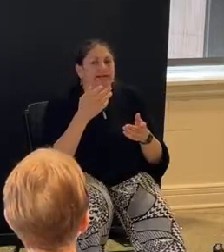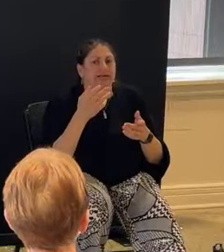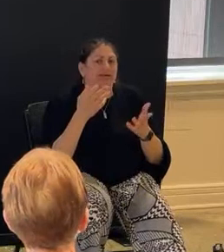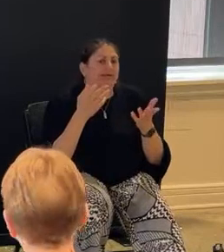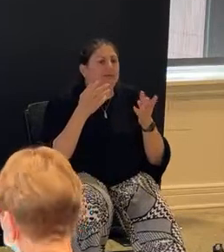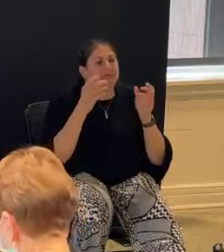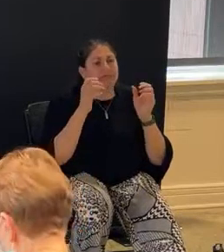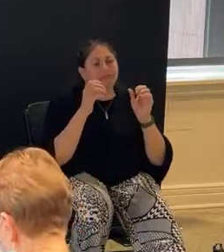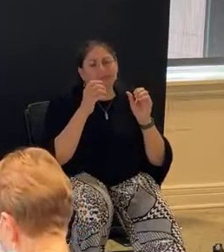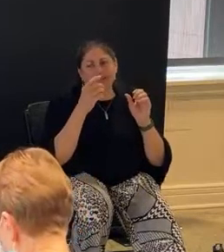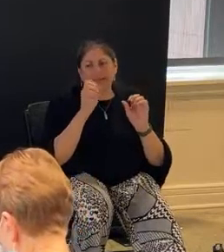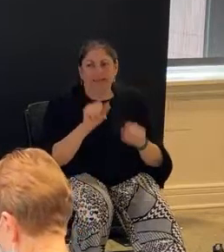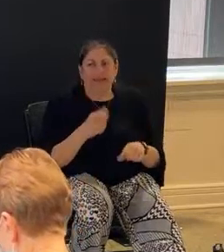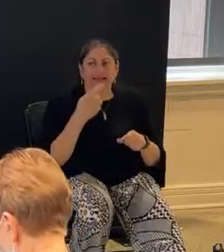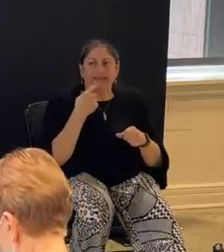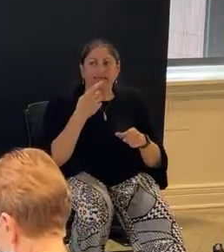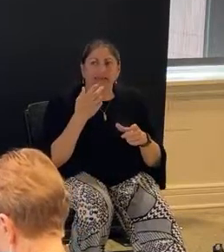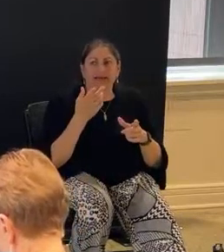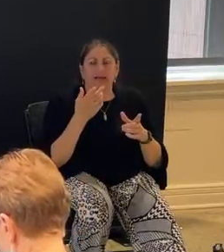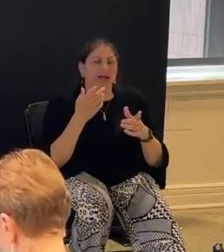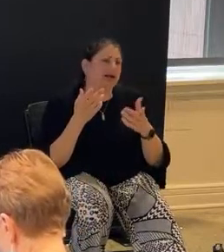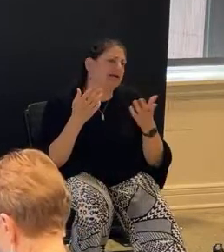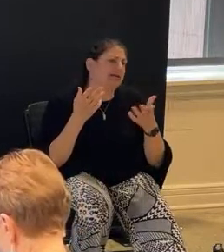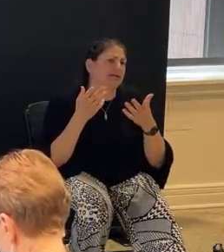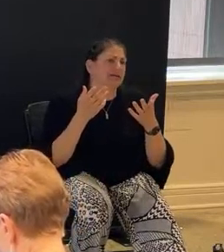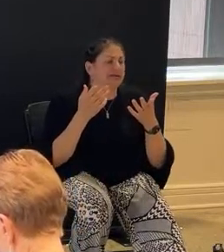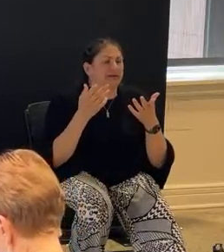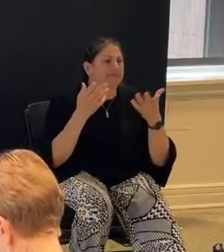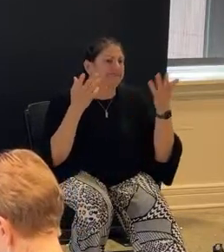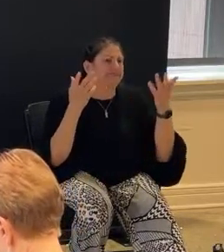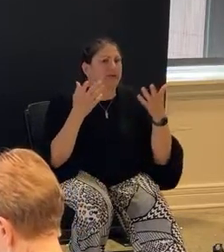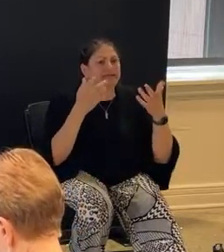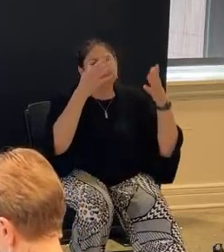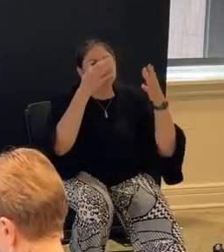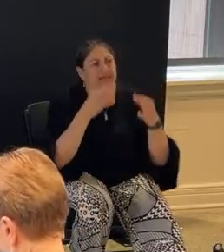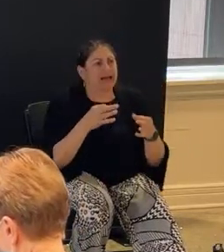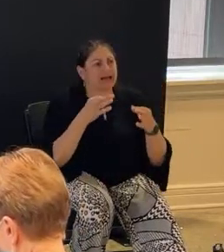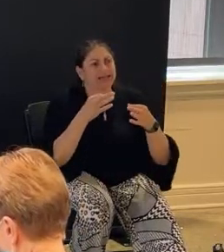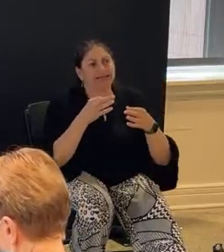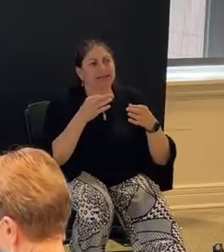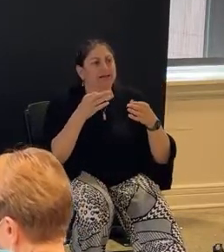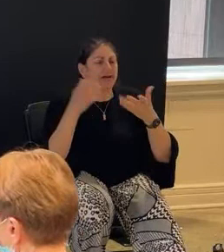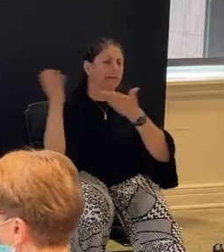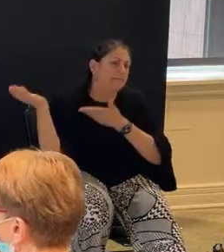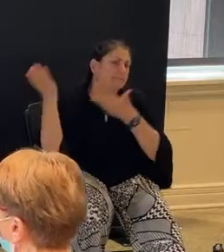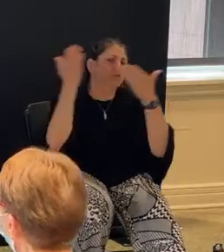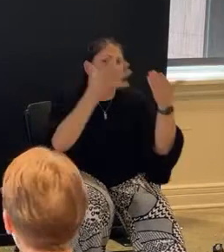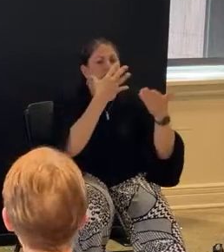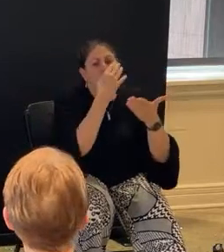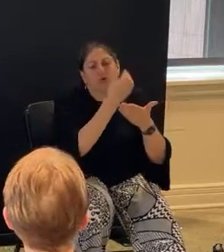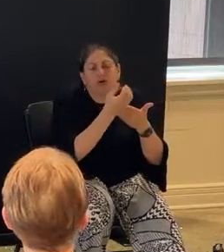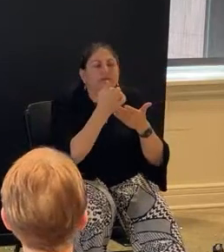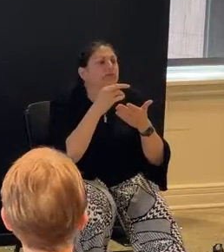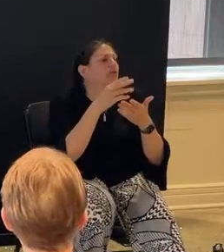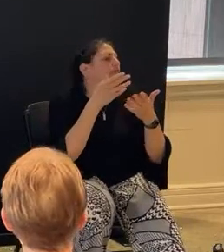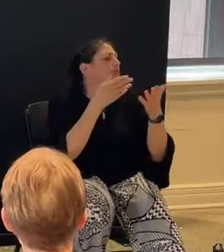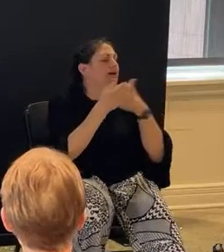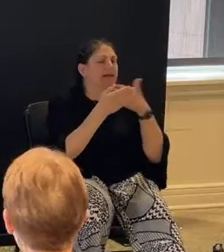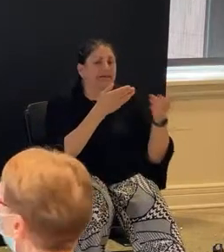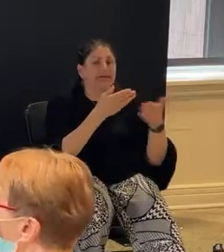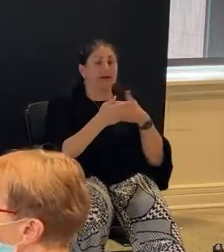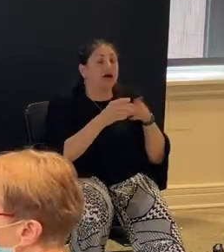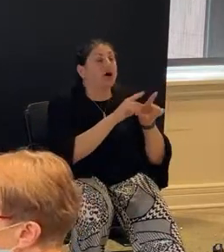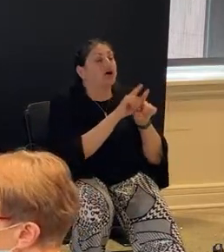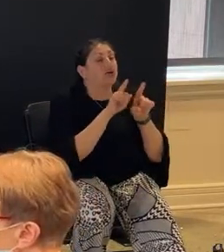there, but obviously it is. You know, they could go and hunt all of them, or they could decide to introduce wolves or whatever it is. But, you know, also just thinking about things like